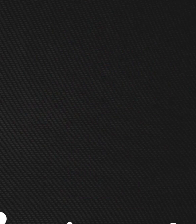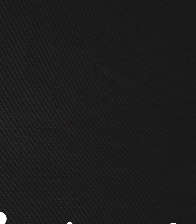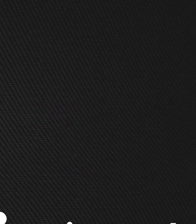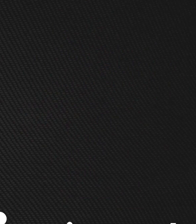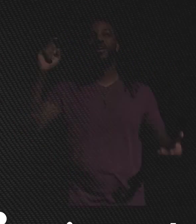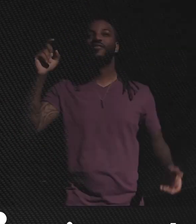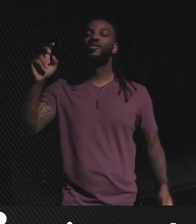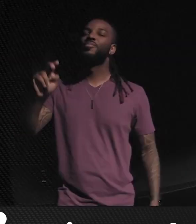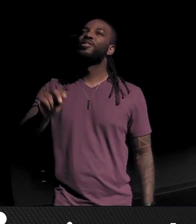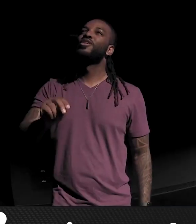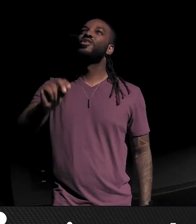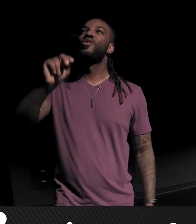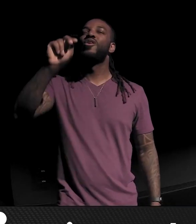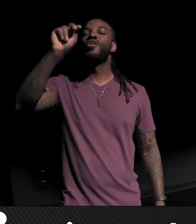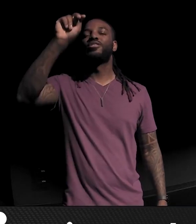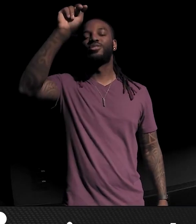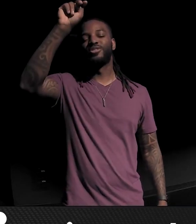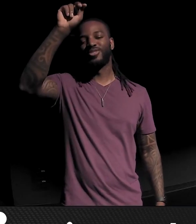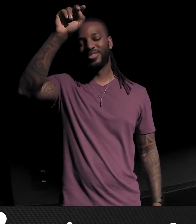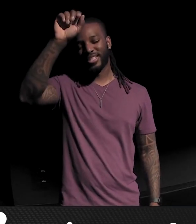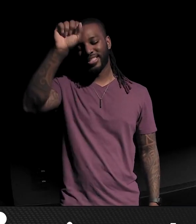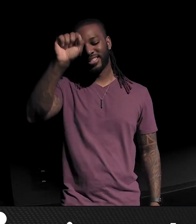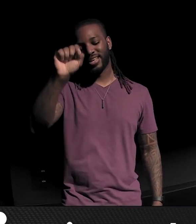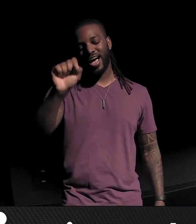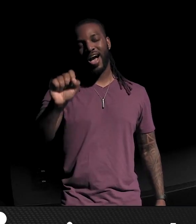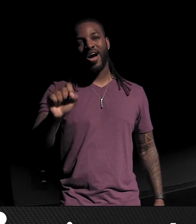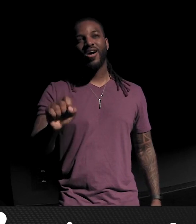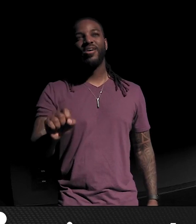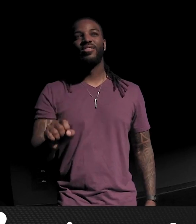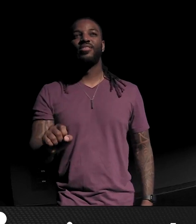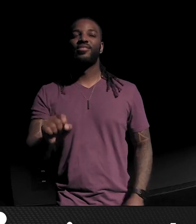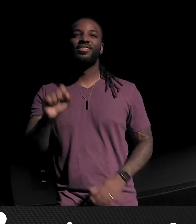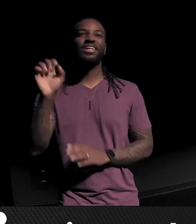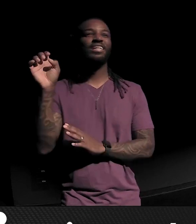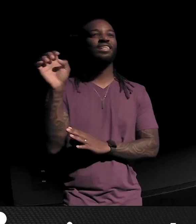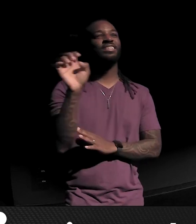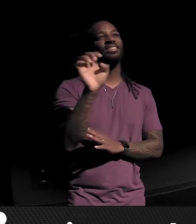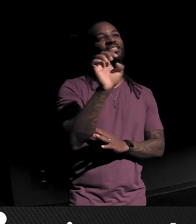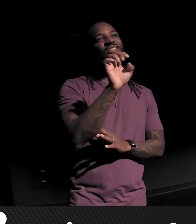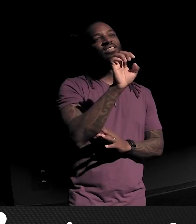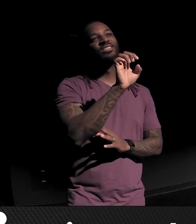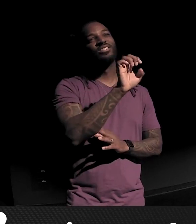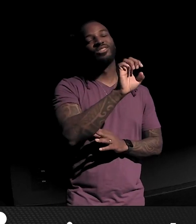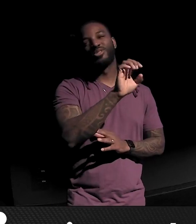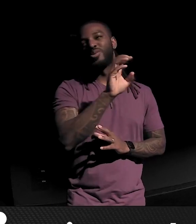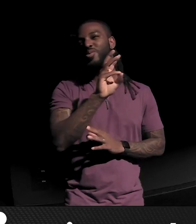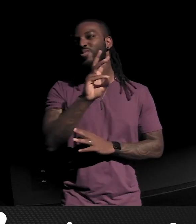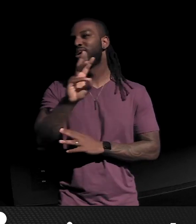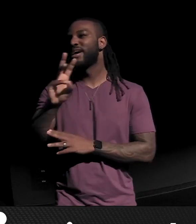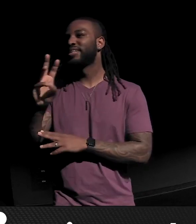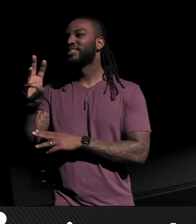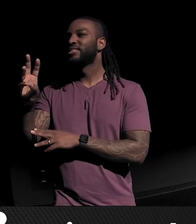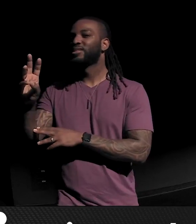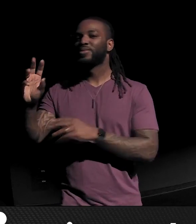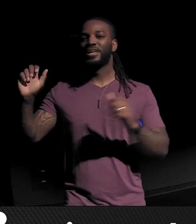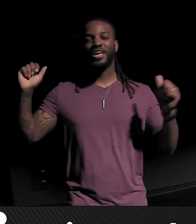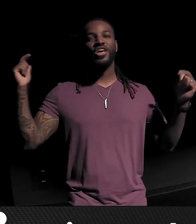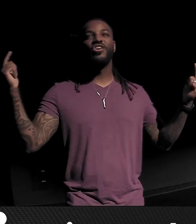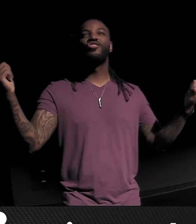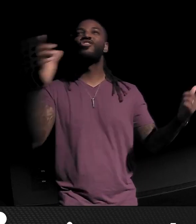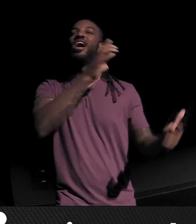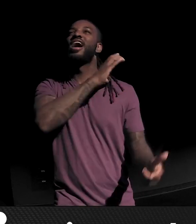And then from north to south and east to west, we'd